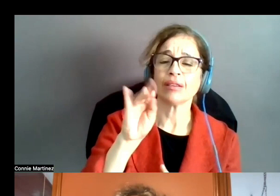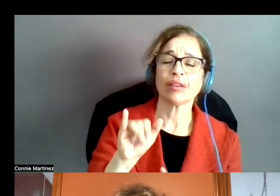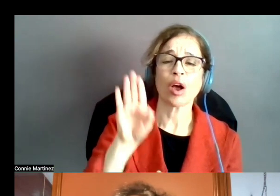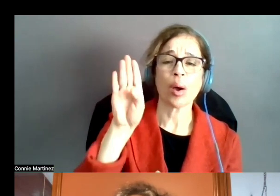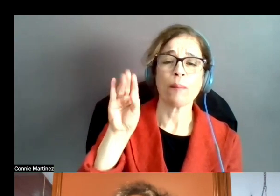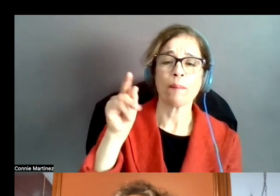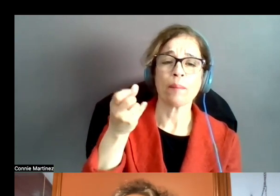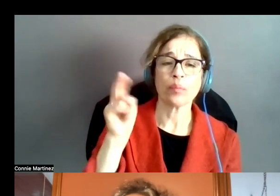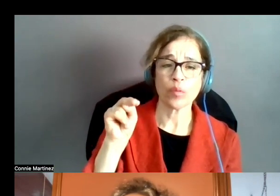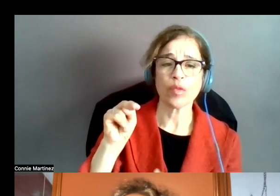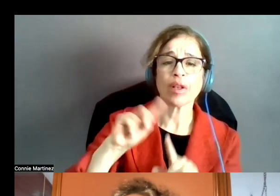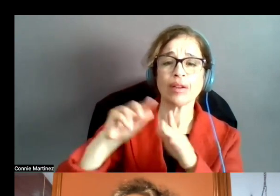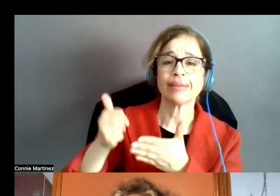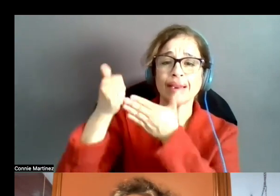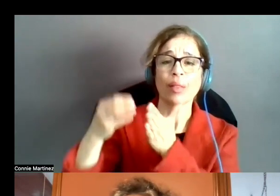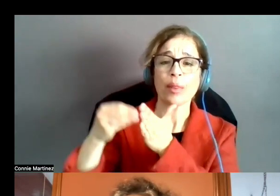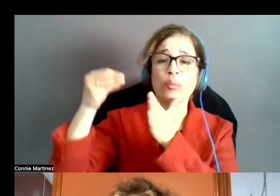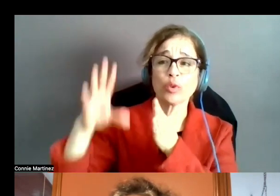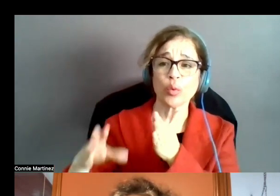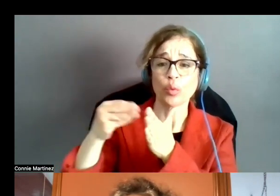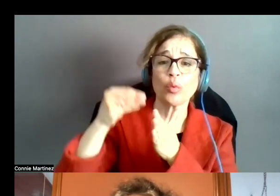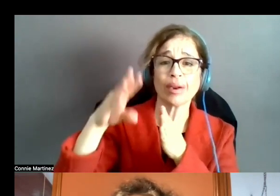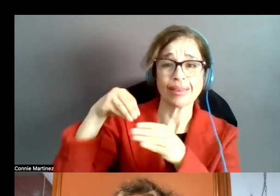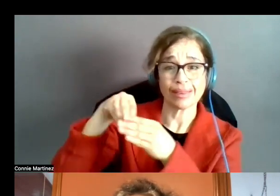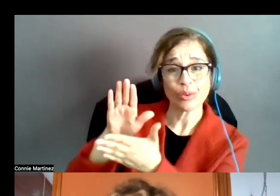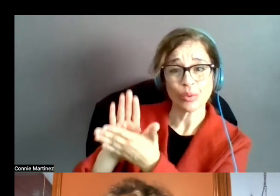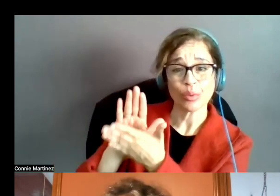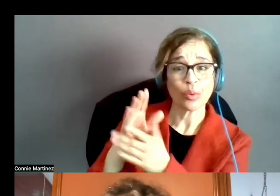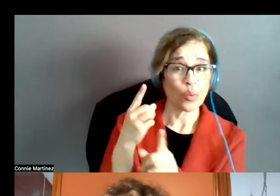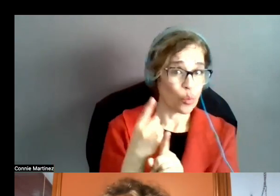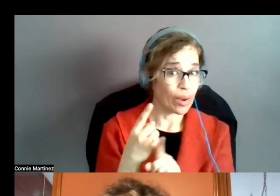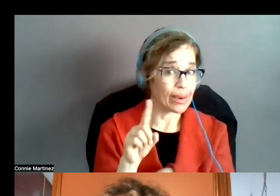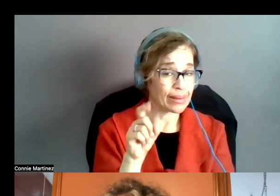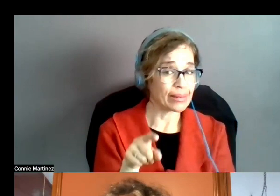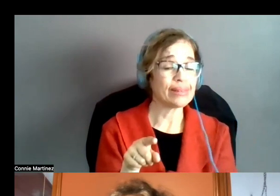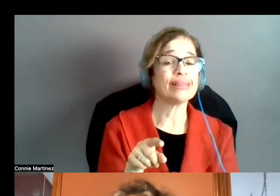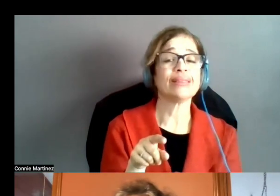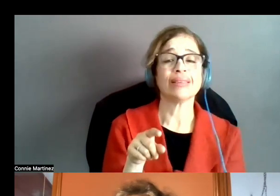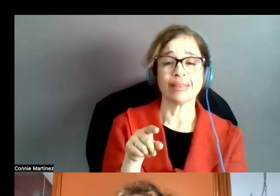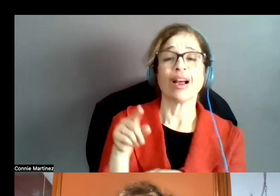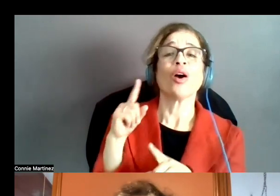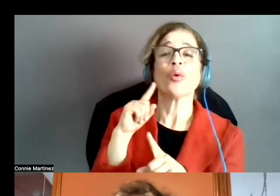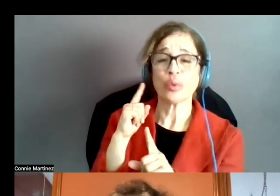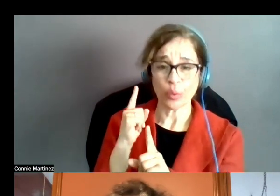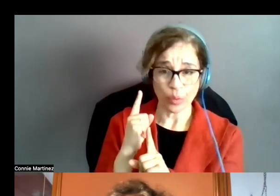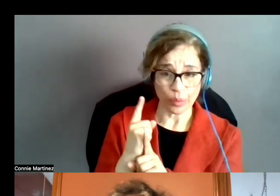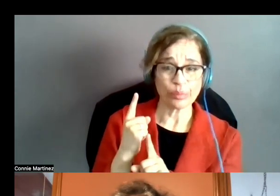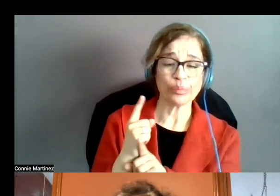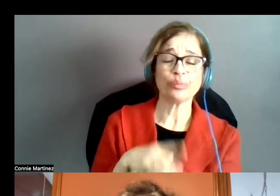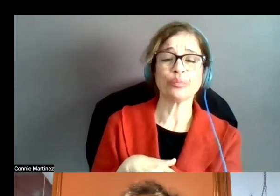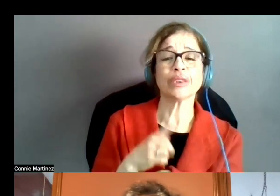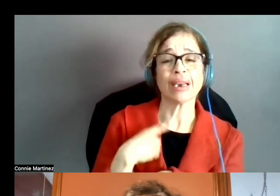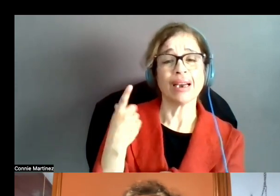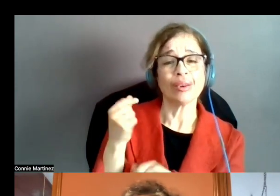the initiative to go in and help the students in schools, right? In Somerville. Correct. Yes. So I do